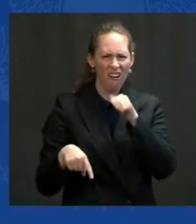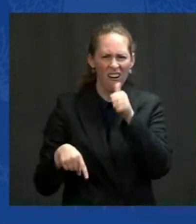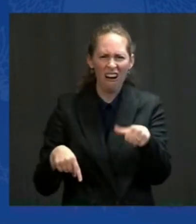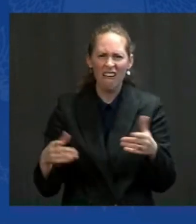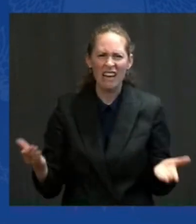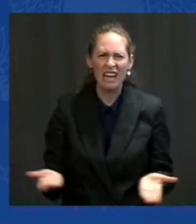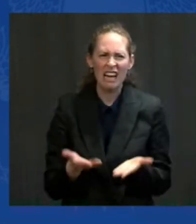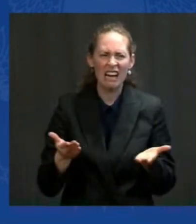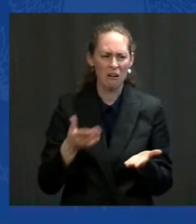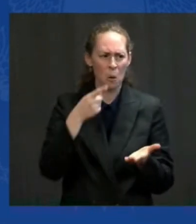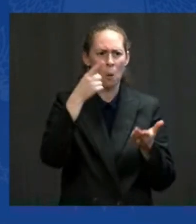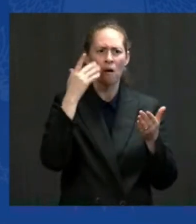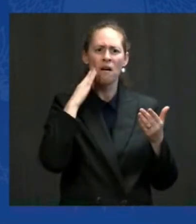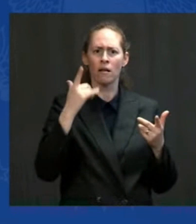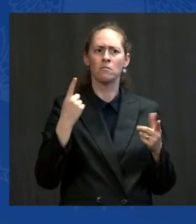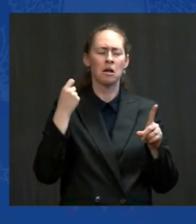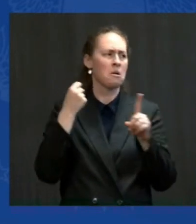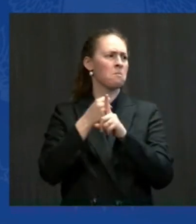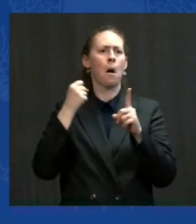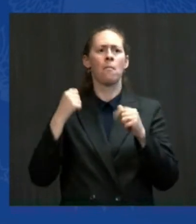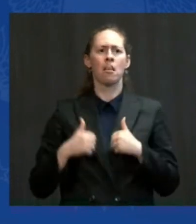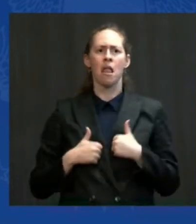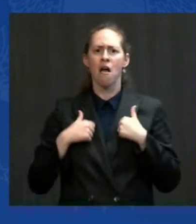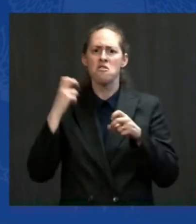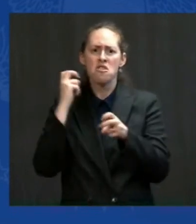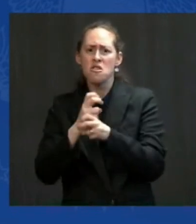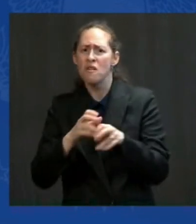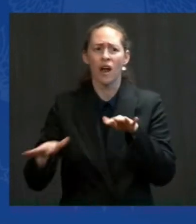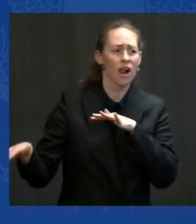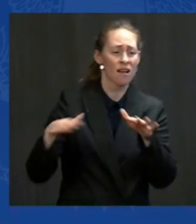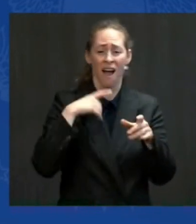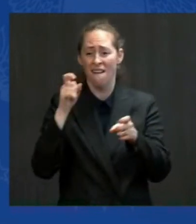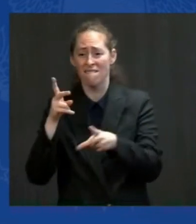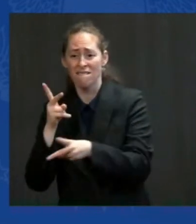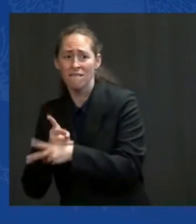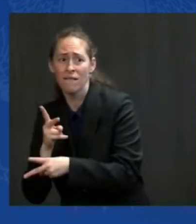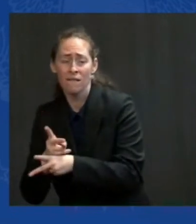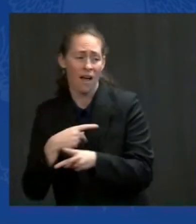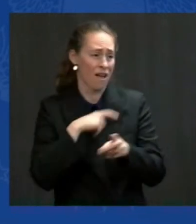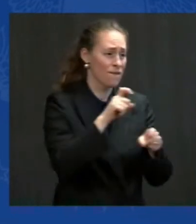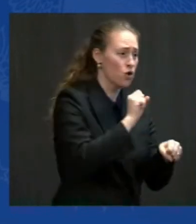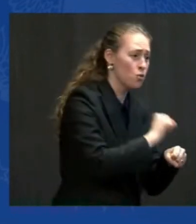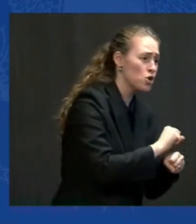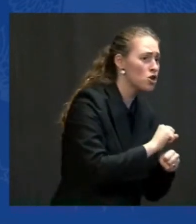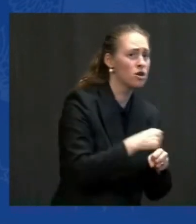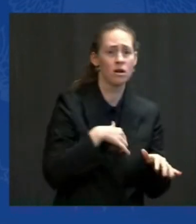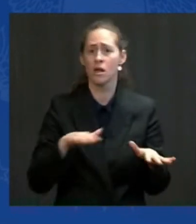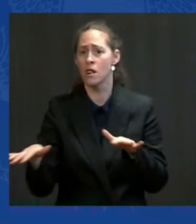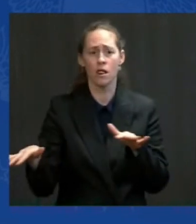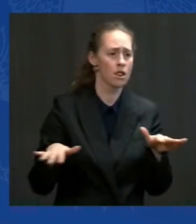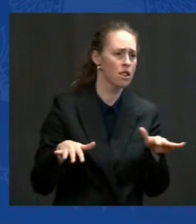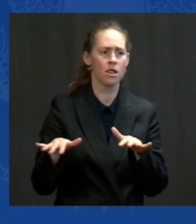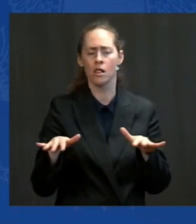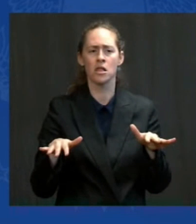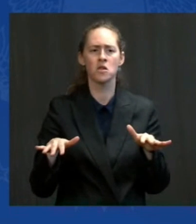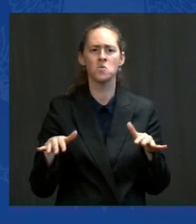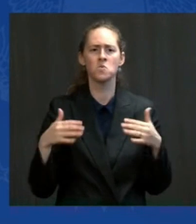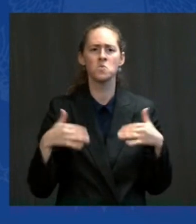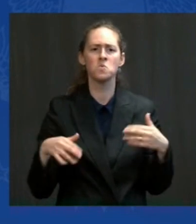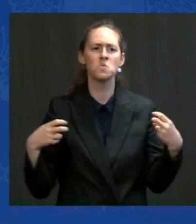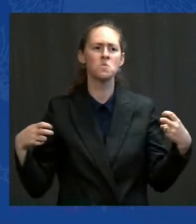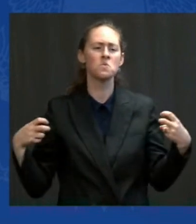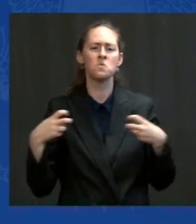and a paycheck and take care of someone you love, a parent, a spouse, a child. Look, we'll